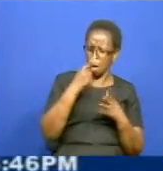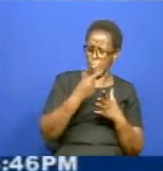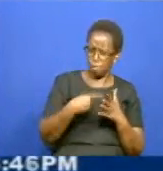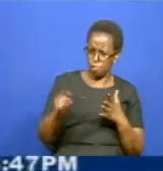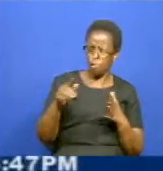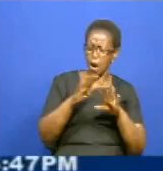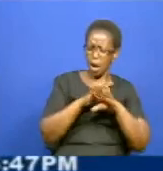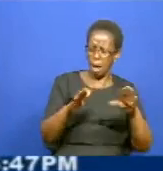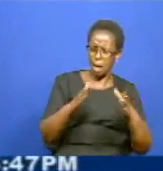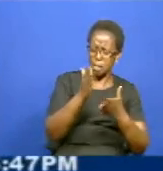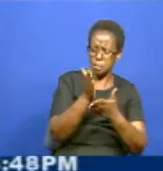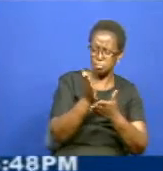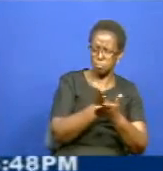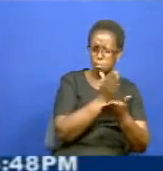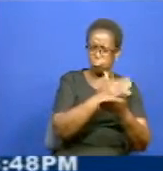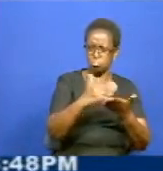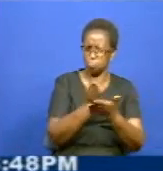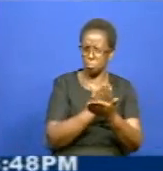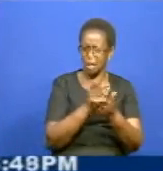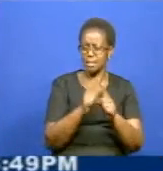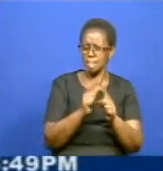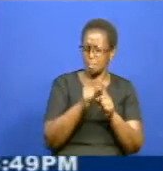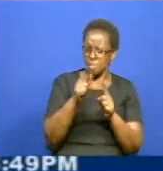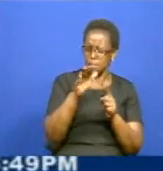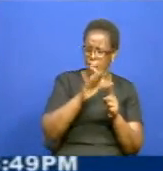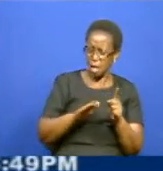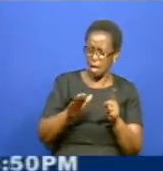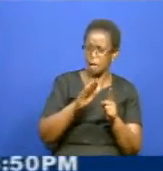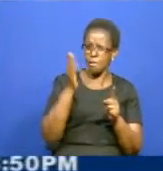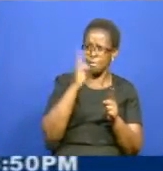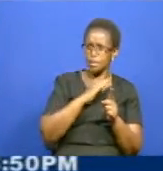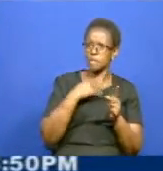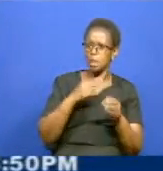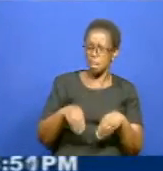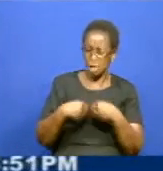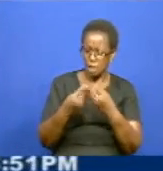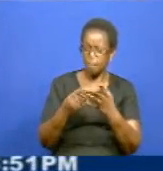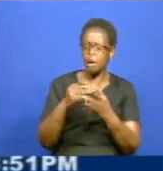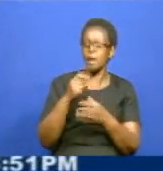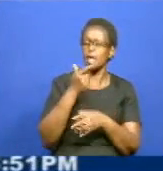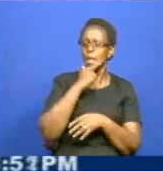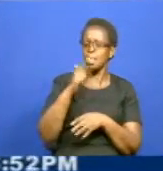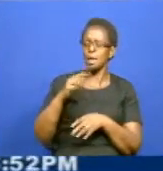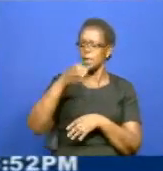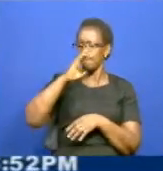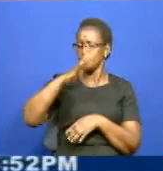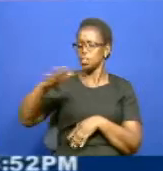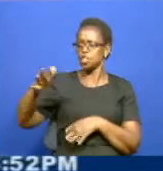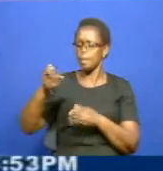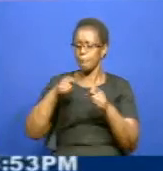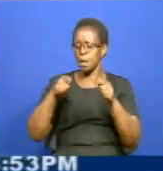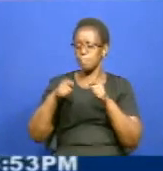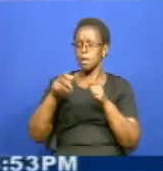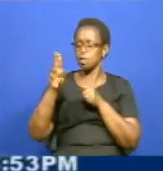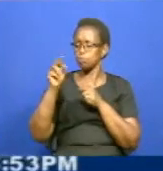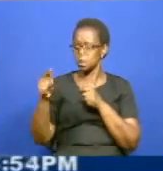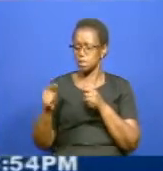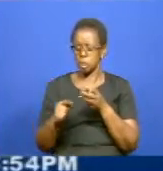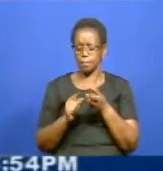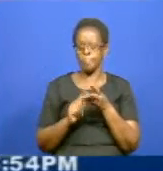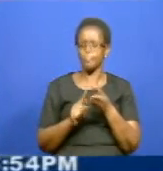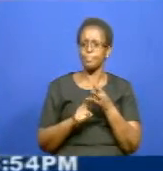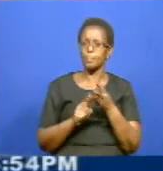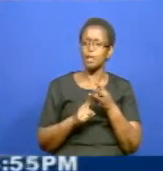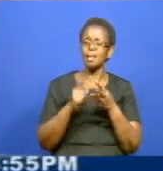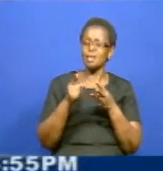and subsequently allocated the beach area to Lake Kenyatta Beach Management Unit. State whether the title deeds of the land